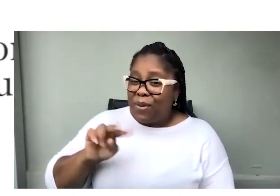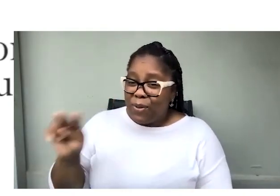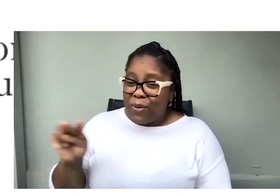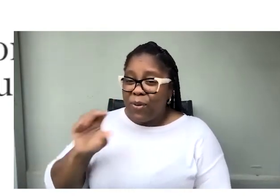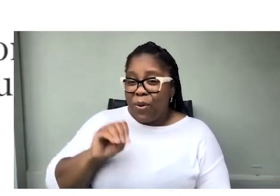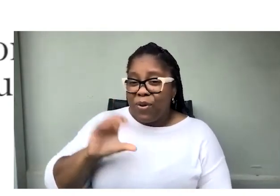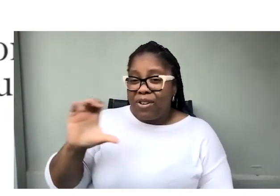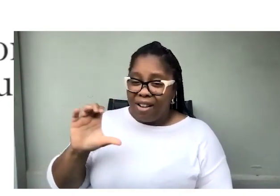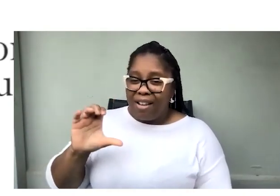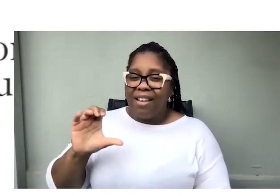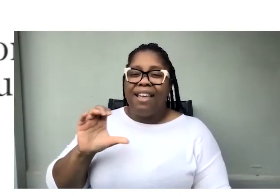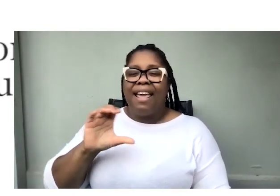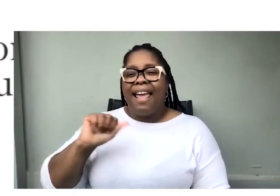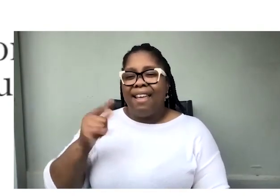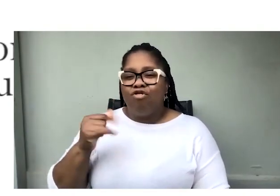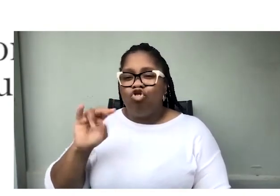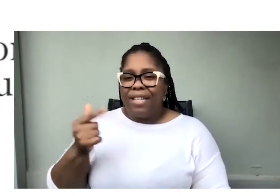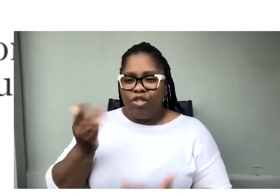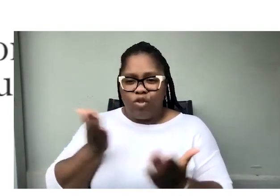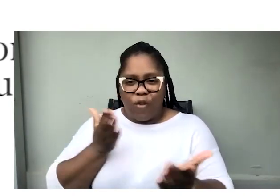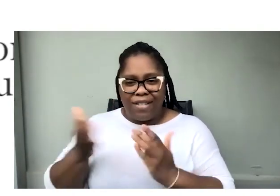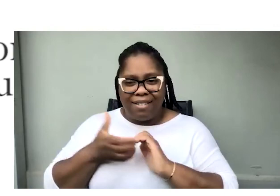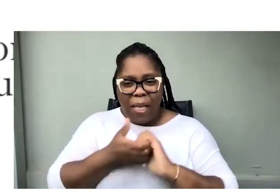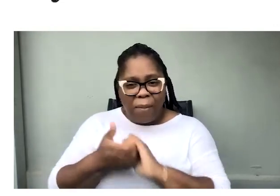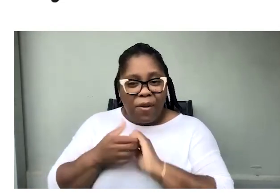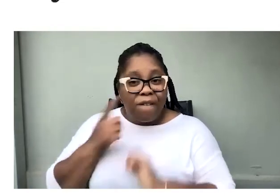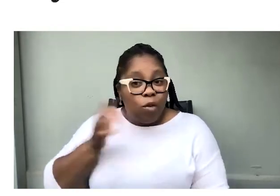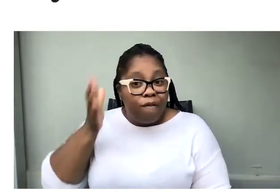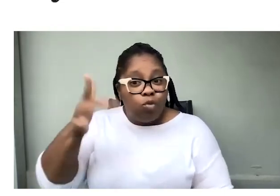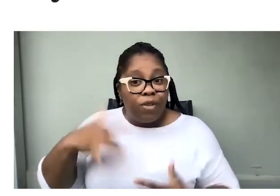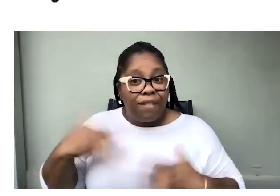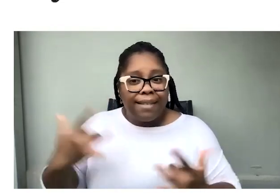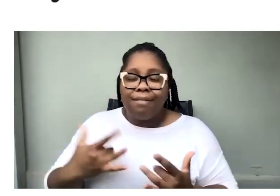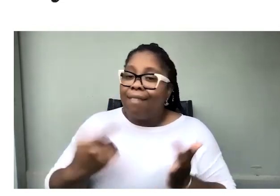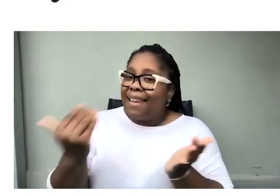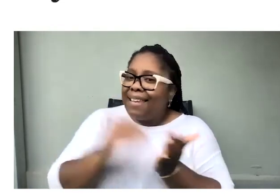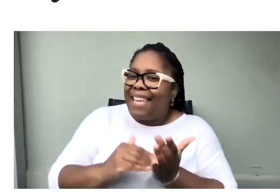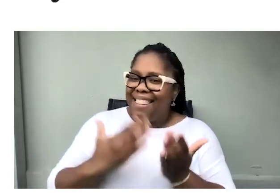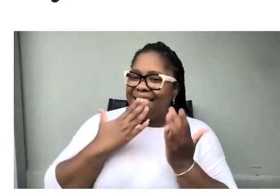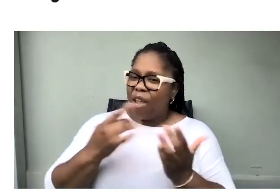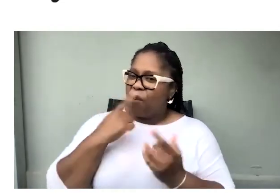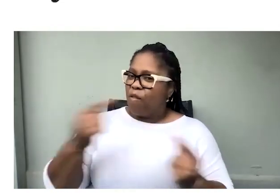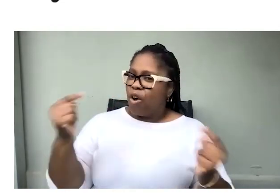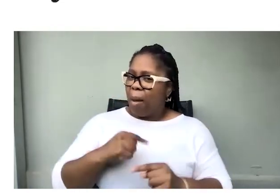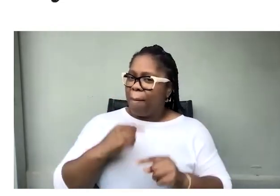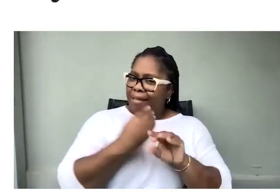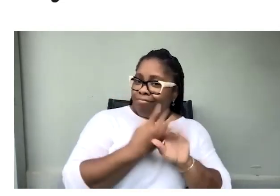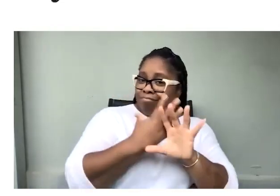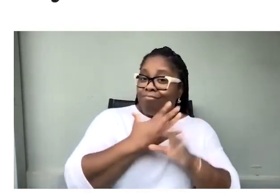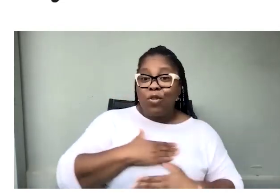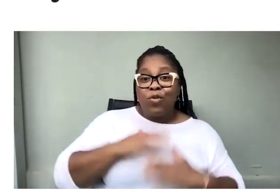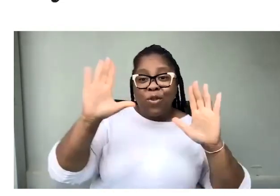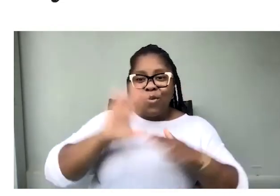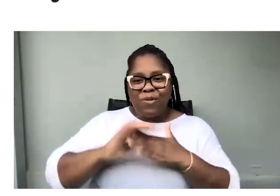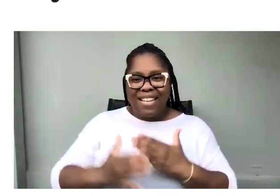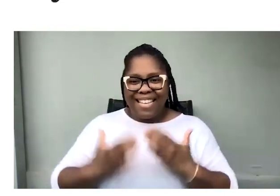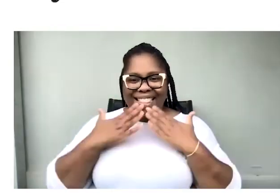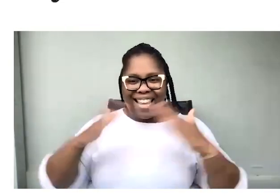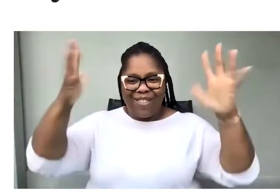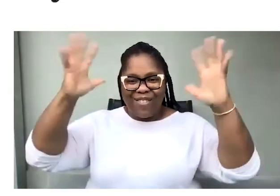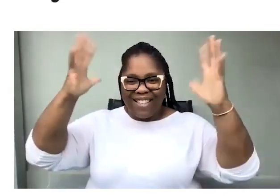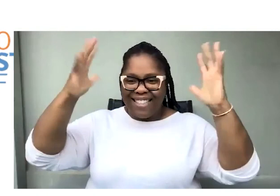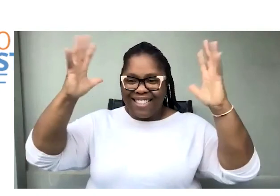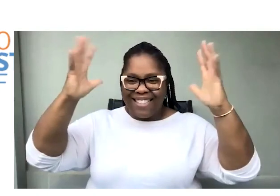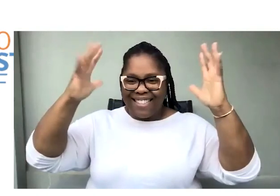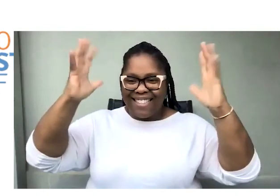Services Collaborative, for future things. So once again, thank you all for being here today and have a great weekend. Thank you.